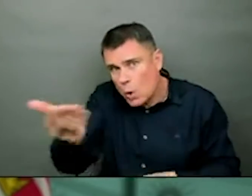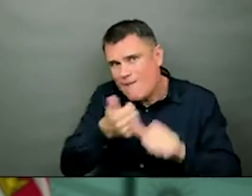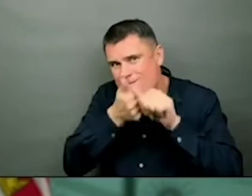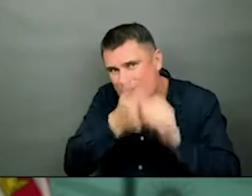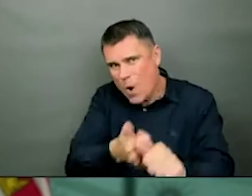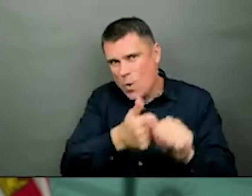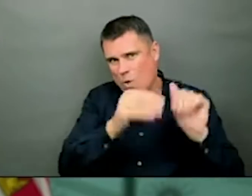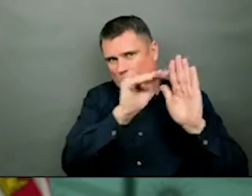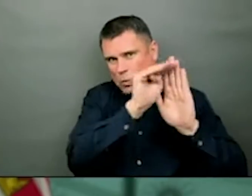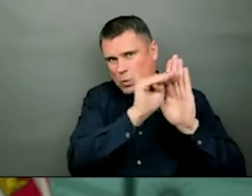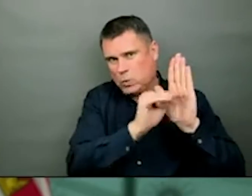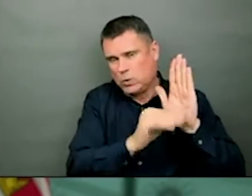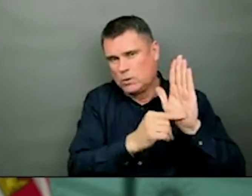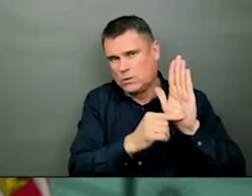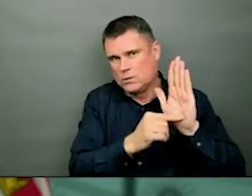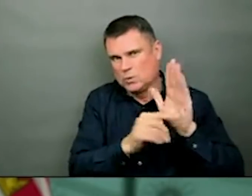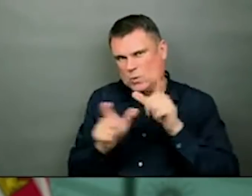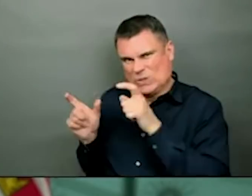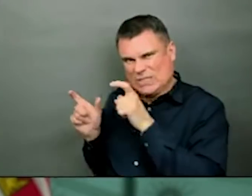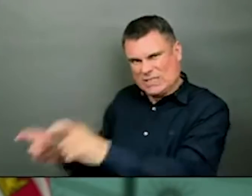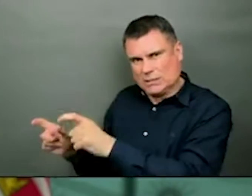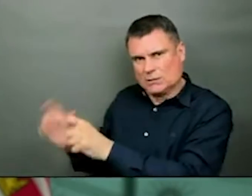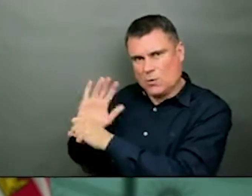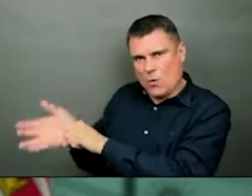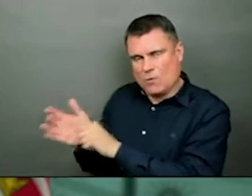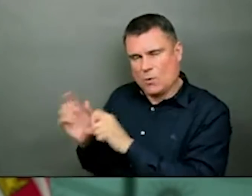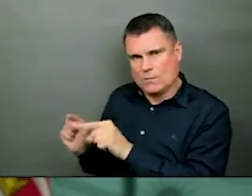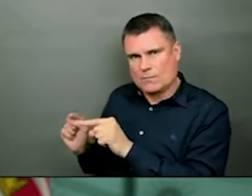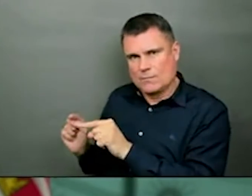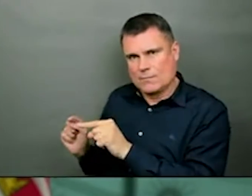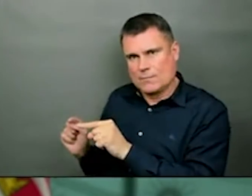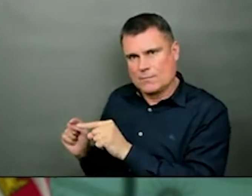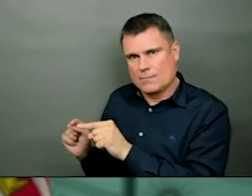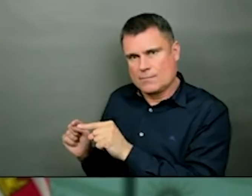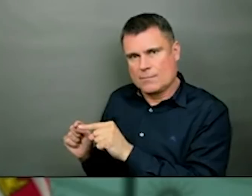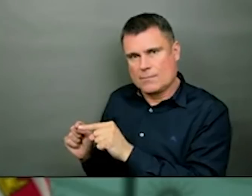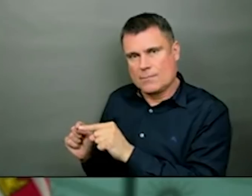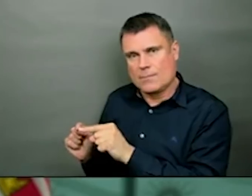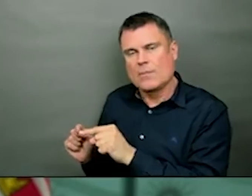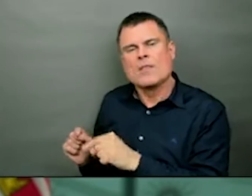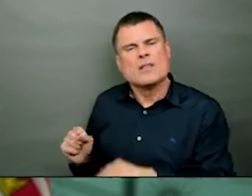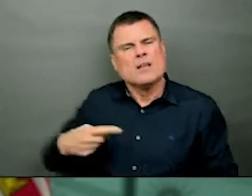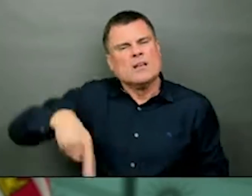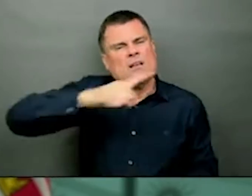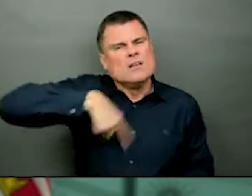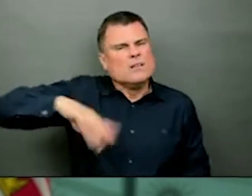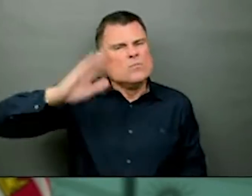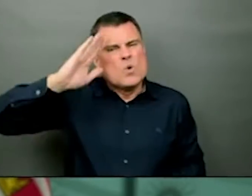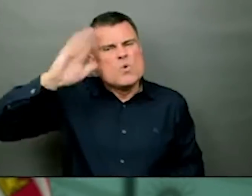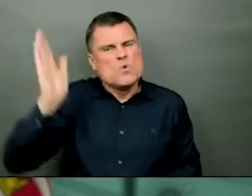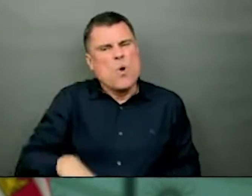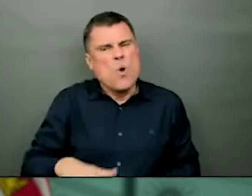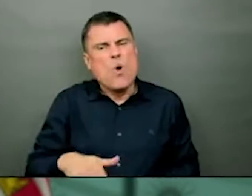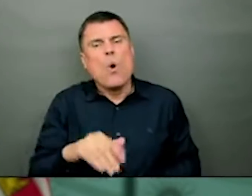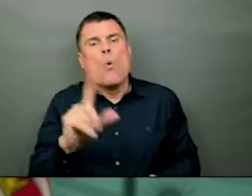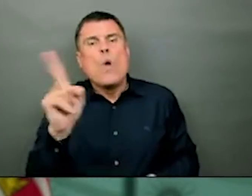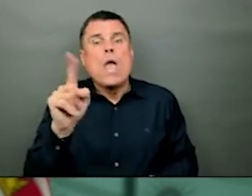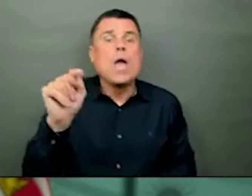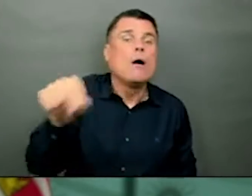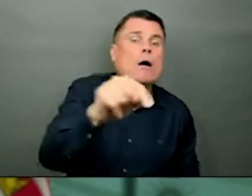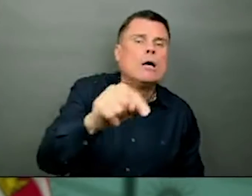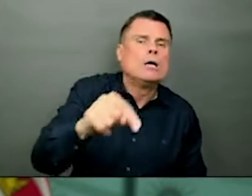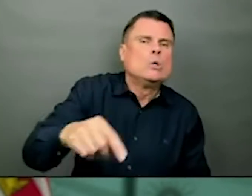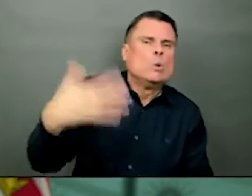the settings and situations where COVID-19 has a tendency to spread, which is really through uncontrolled gatherings